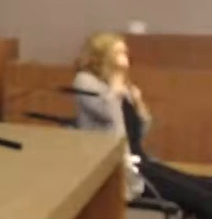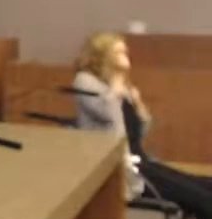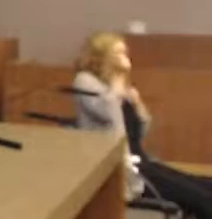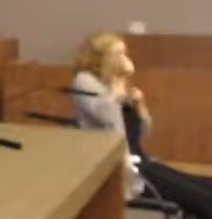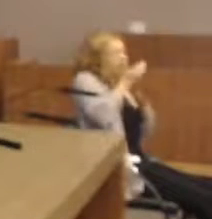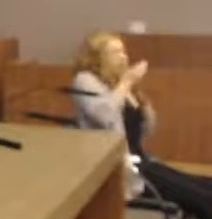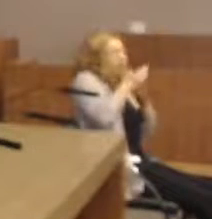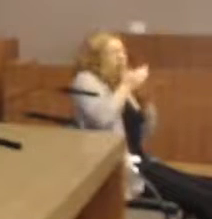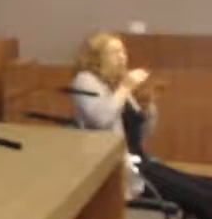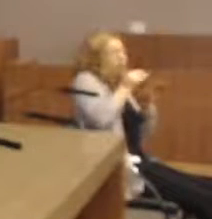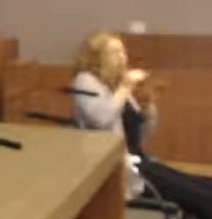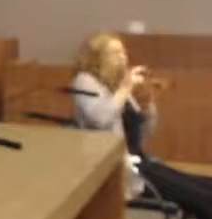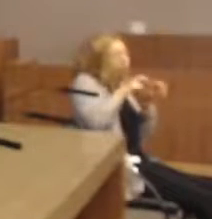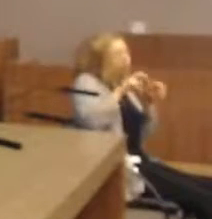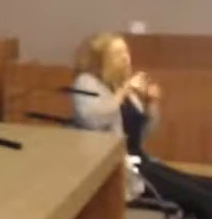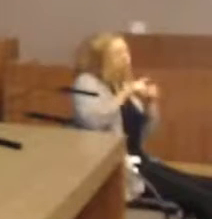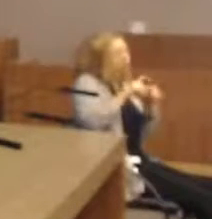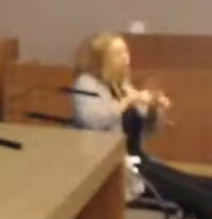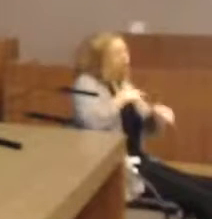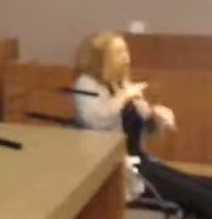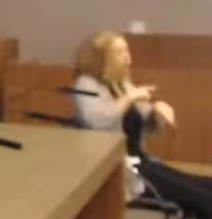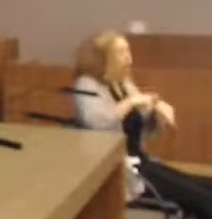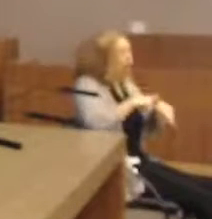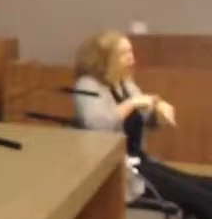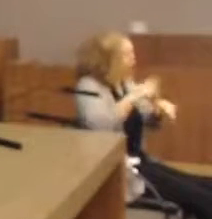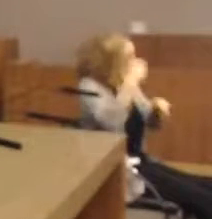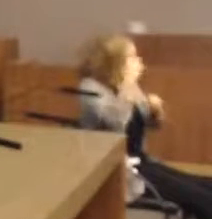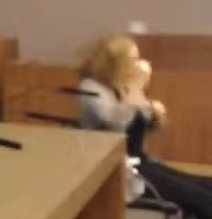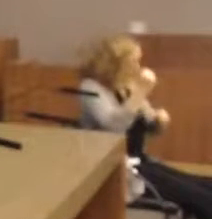before it gets shipped to long-term memory.